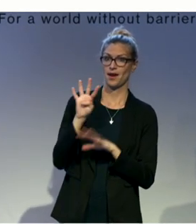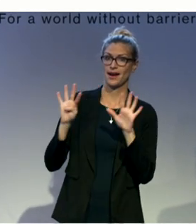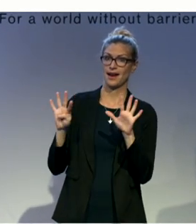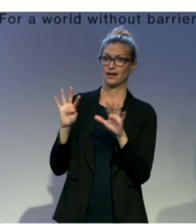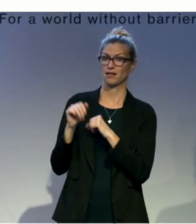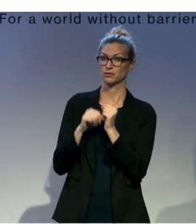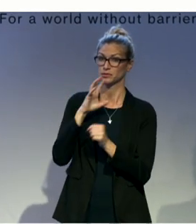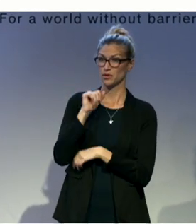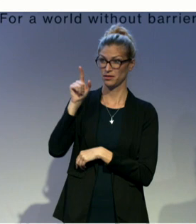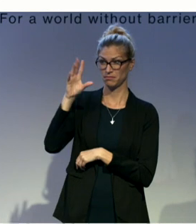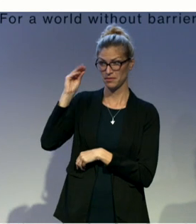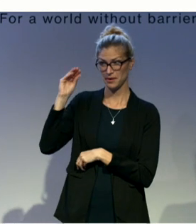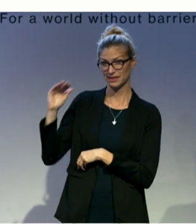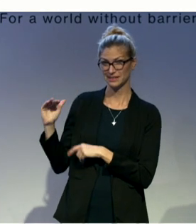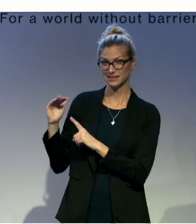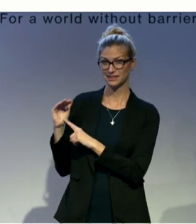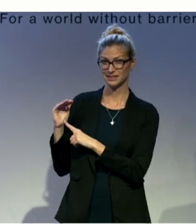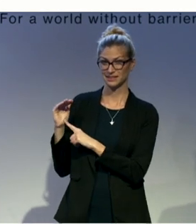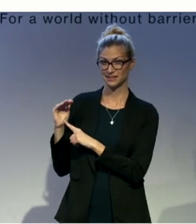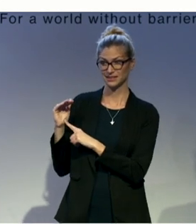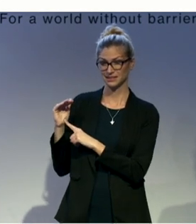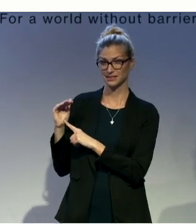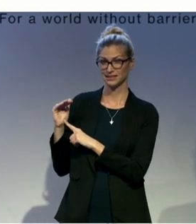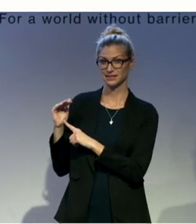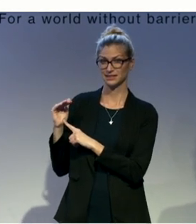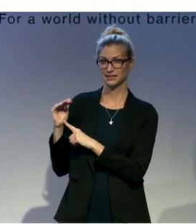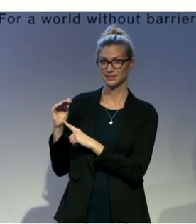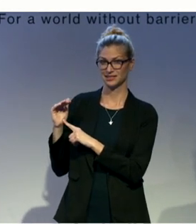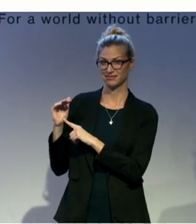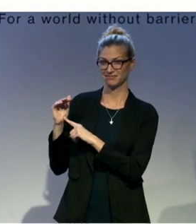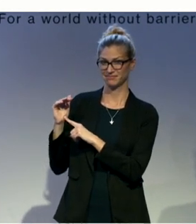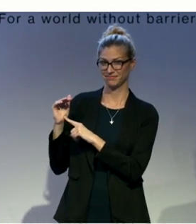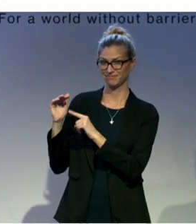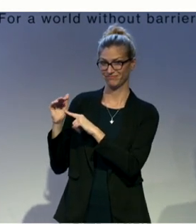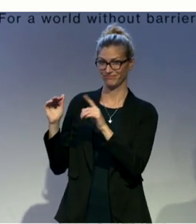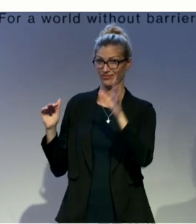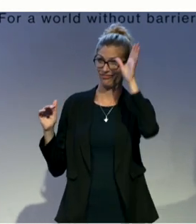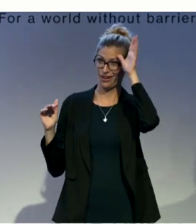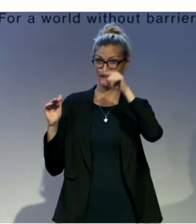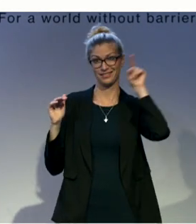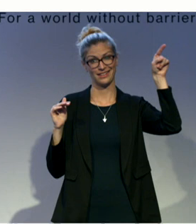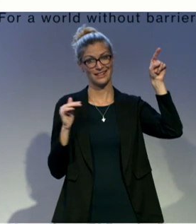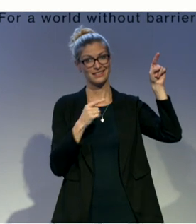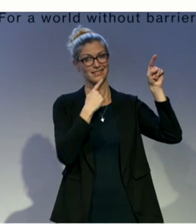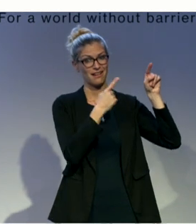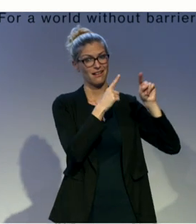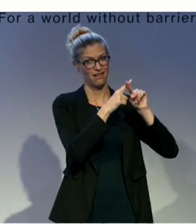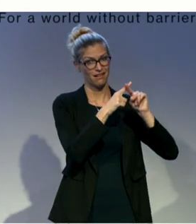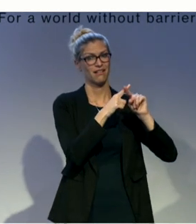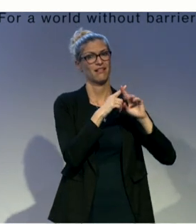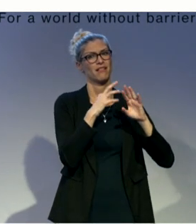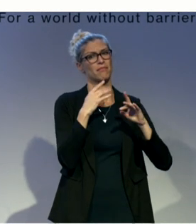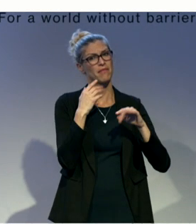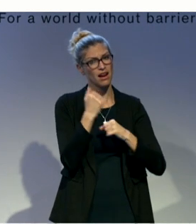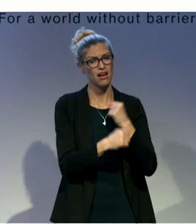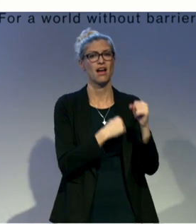support, high support need. Let me after having difficulties during long years feeling our entire family